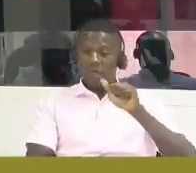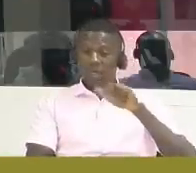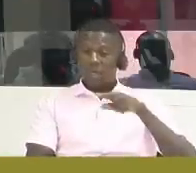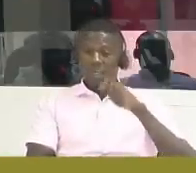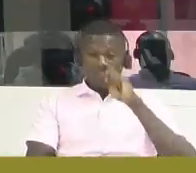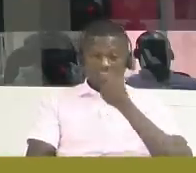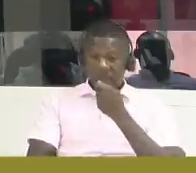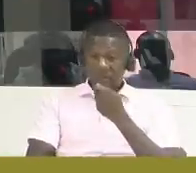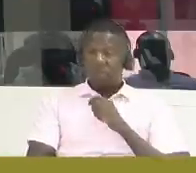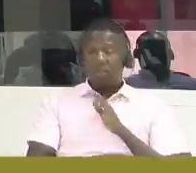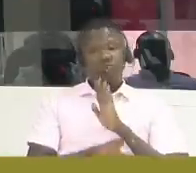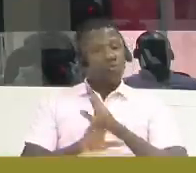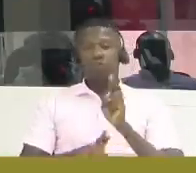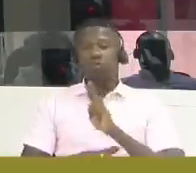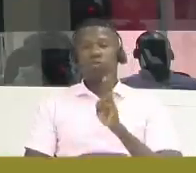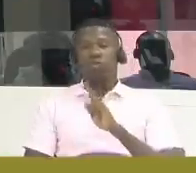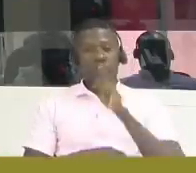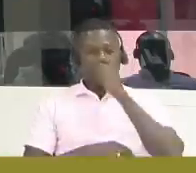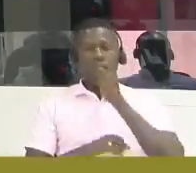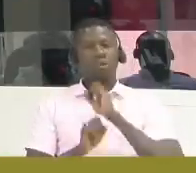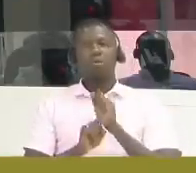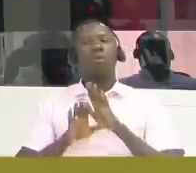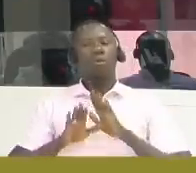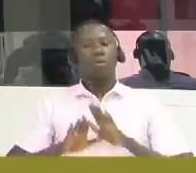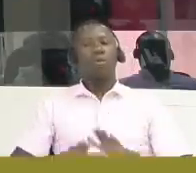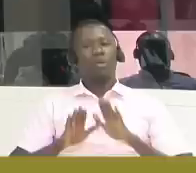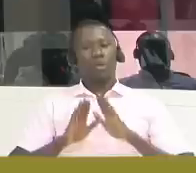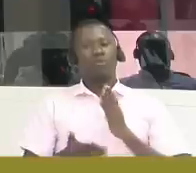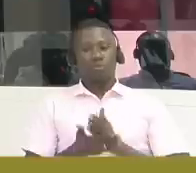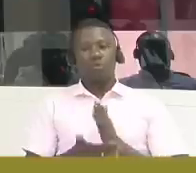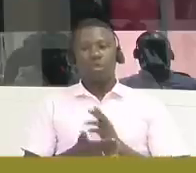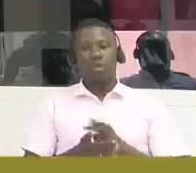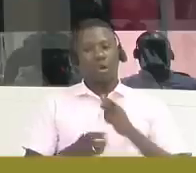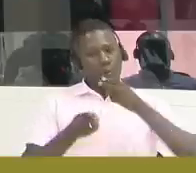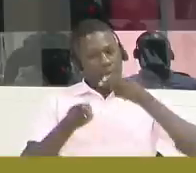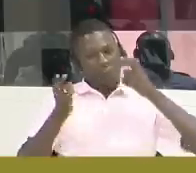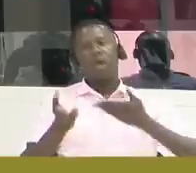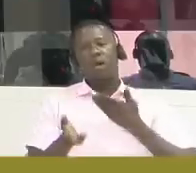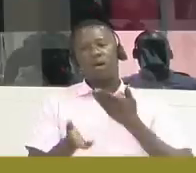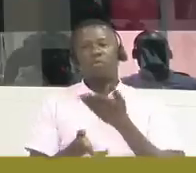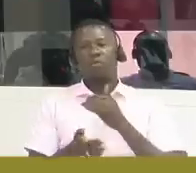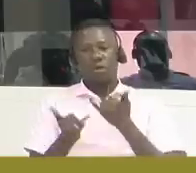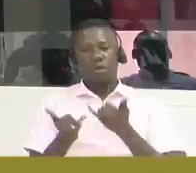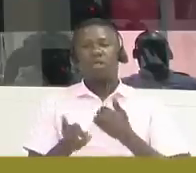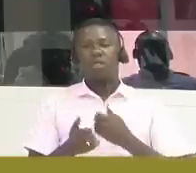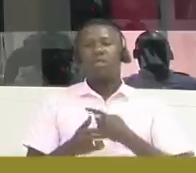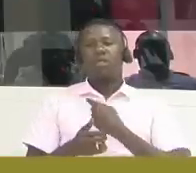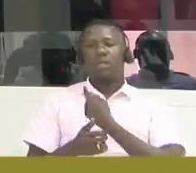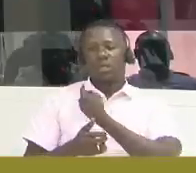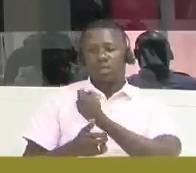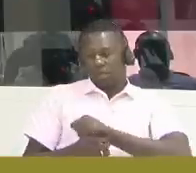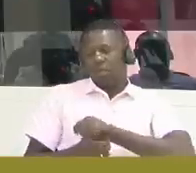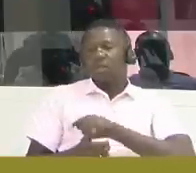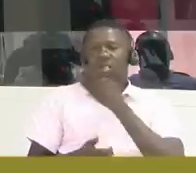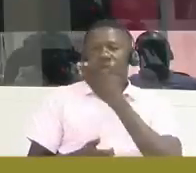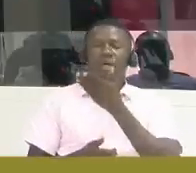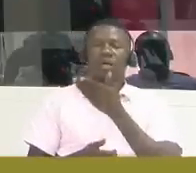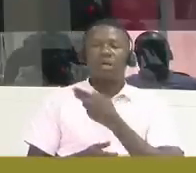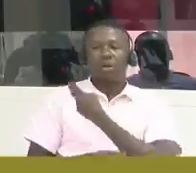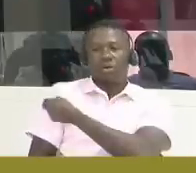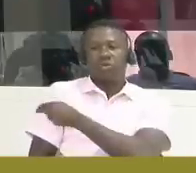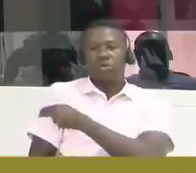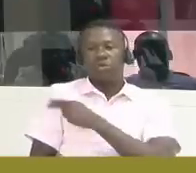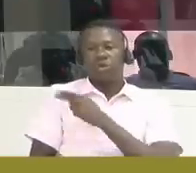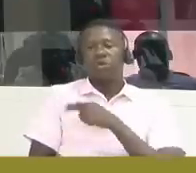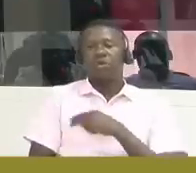dead, just calm down. It's true that they shot him, but right now he's in the theater. They are operating on him.